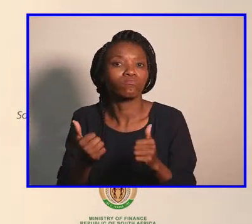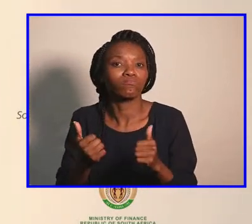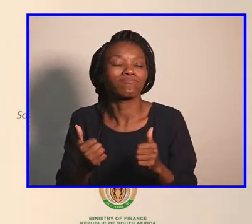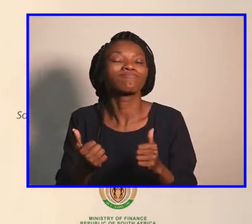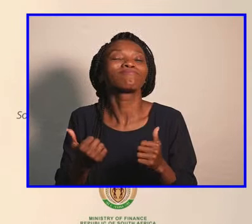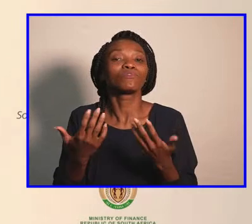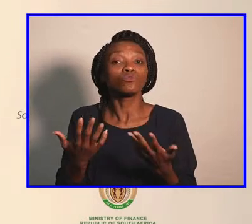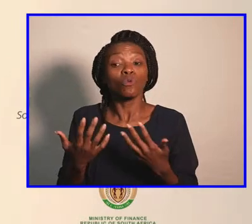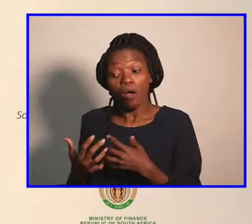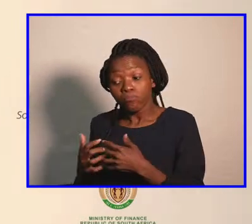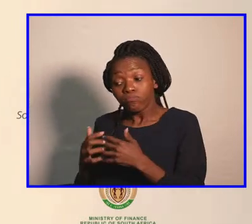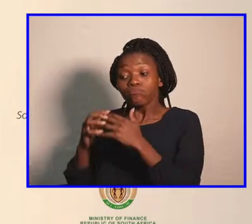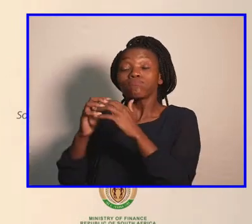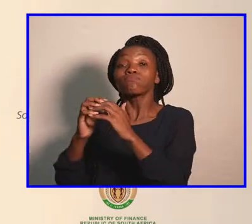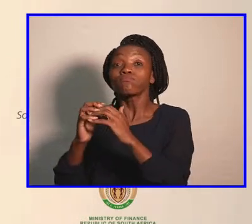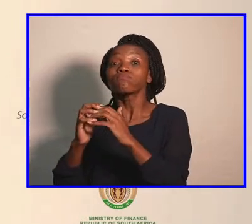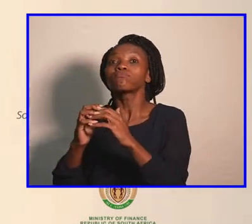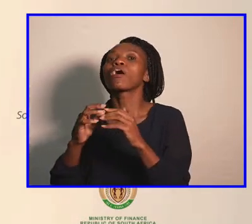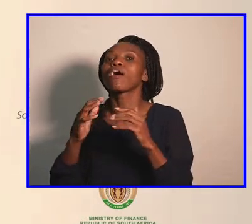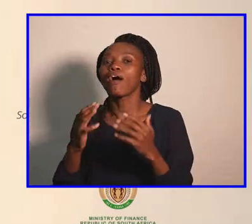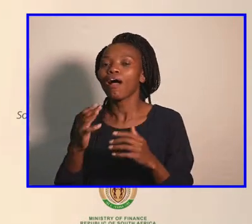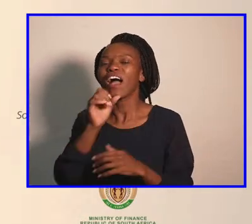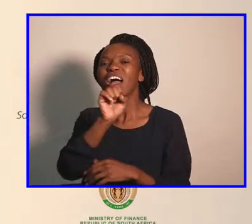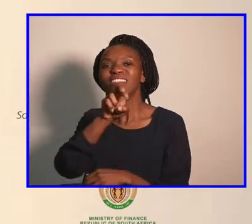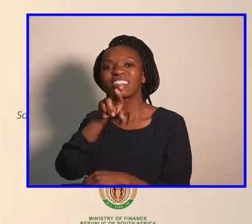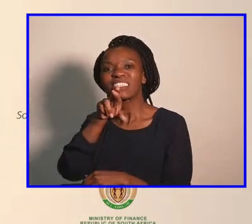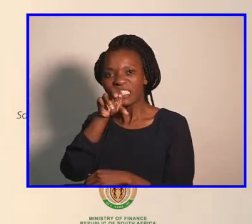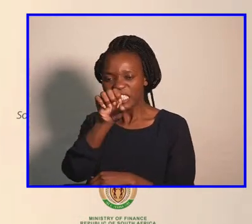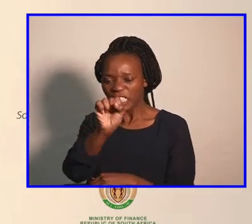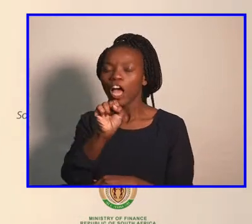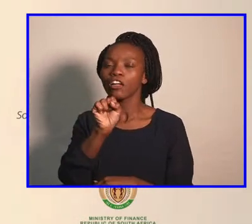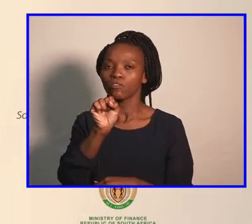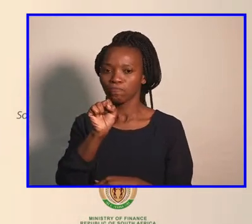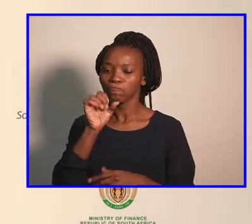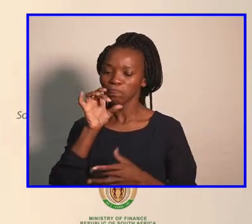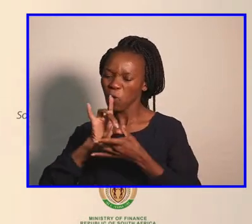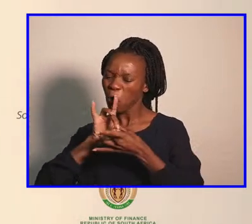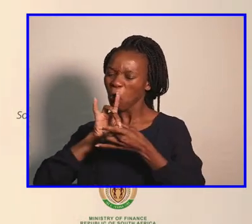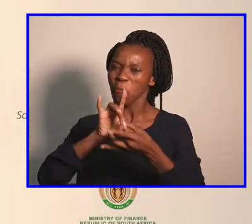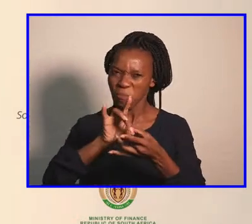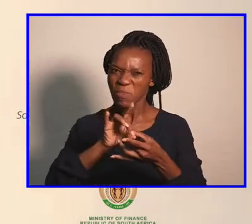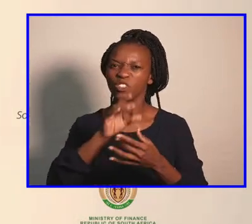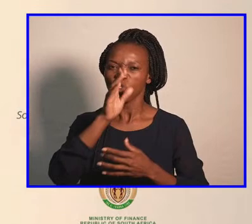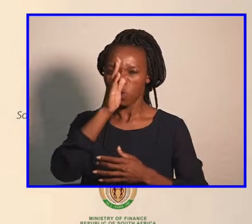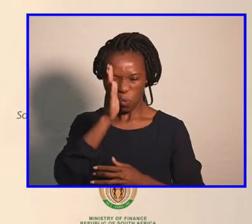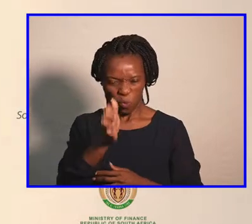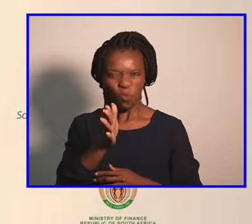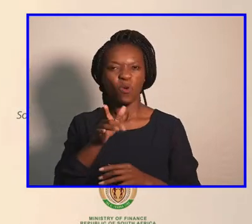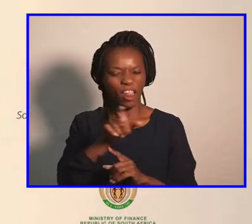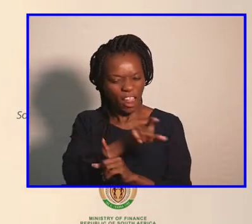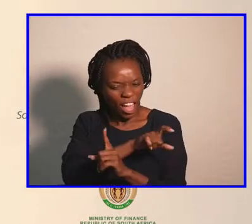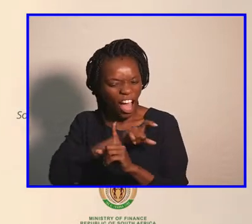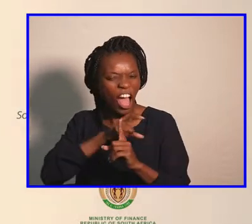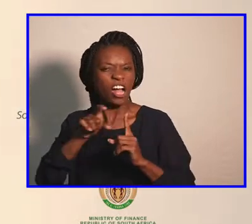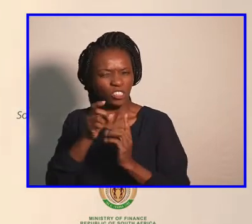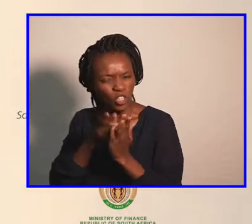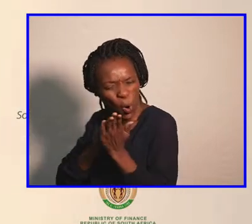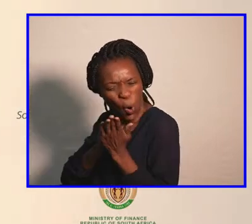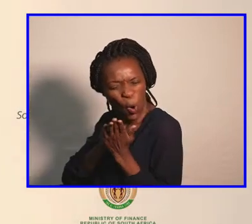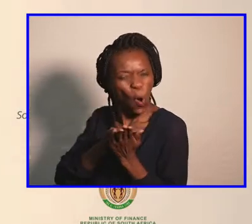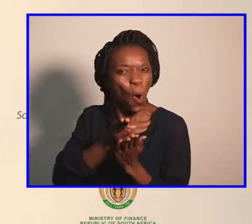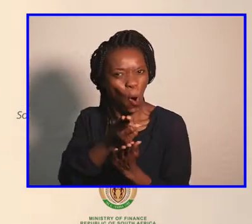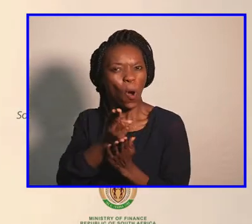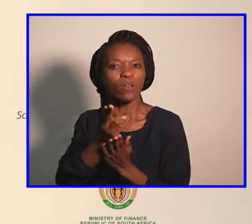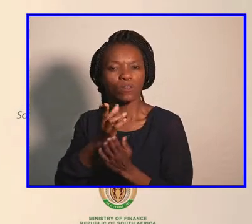SARS committed to a culture of integrity needed to maintain the trust of the people. I'm proud to say